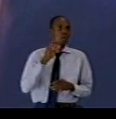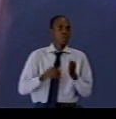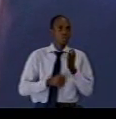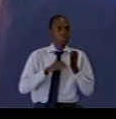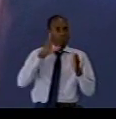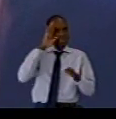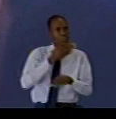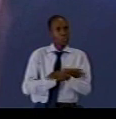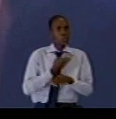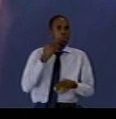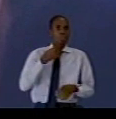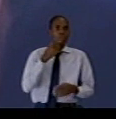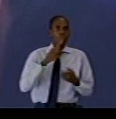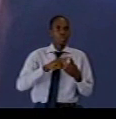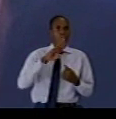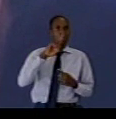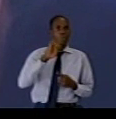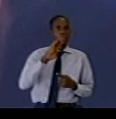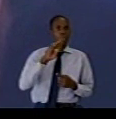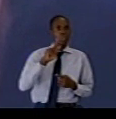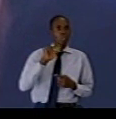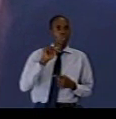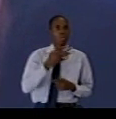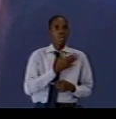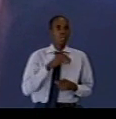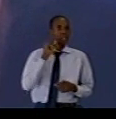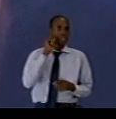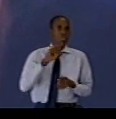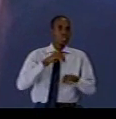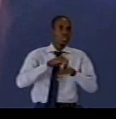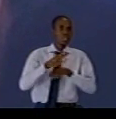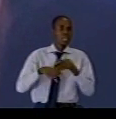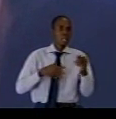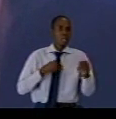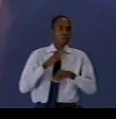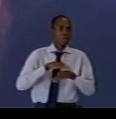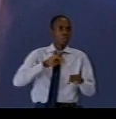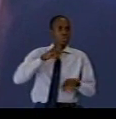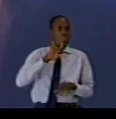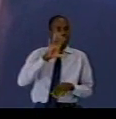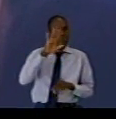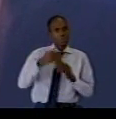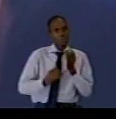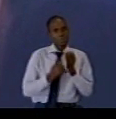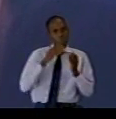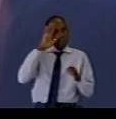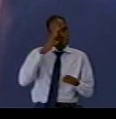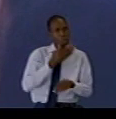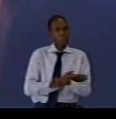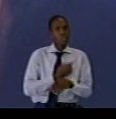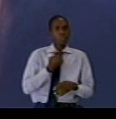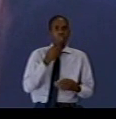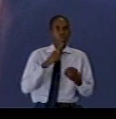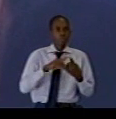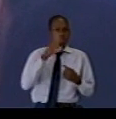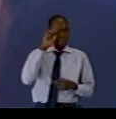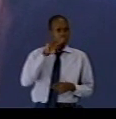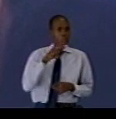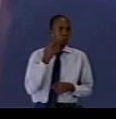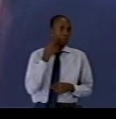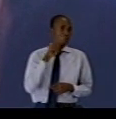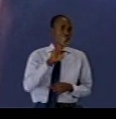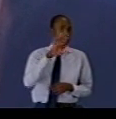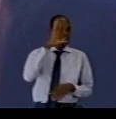to Rebekah. And she sent and called Jacob, her younger son, and said unto him, Behold, thy brother